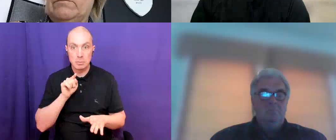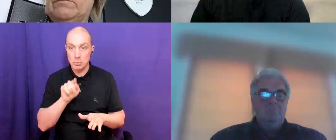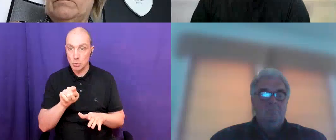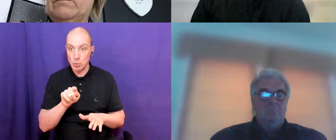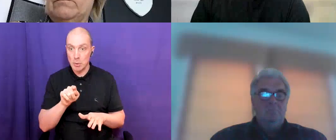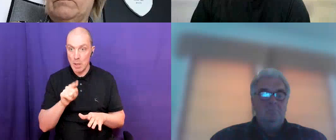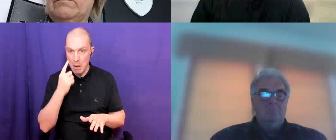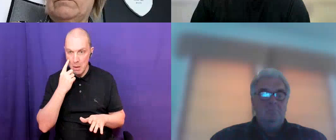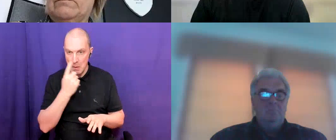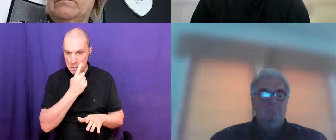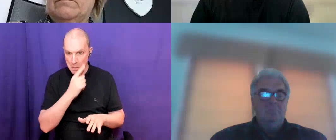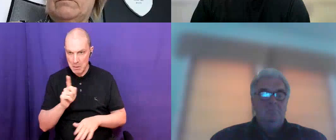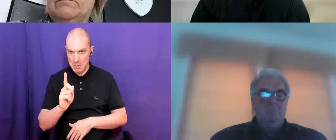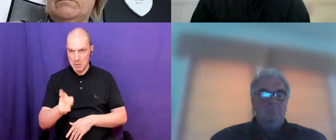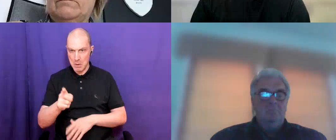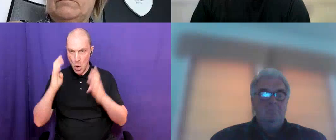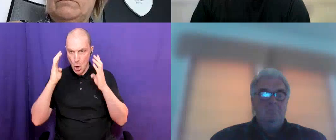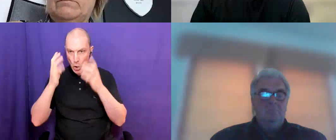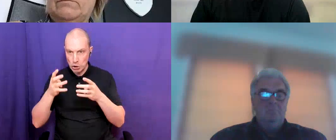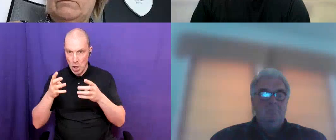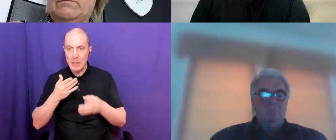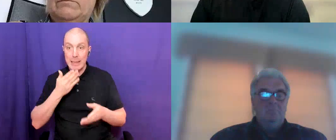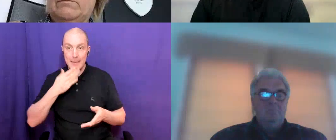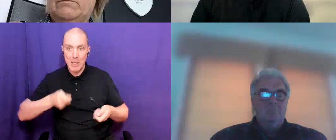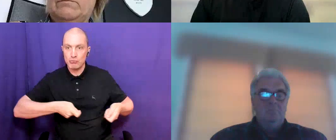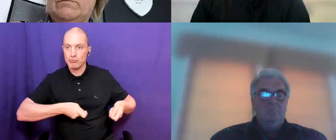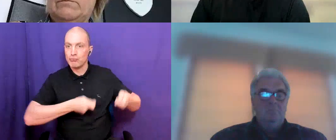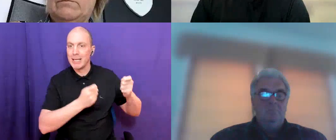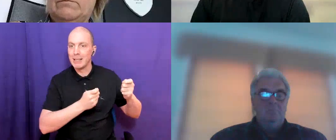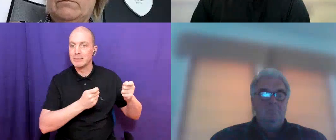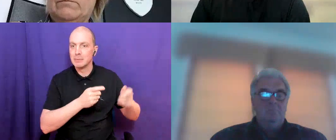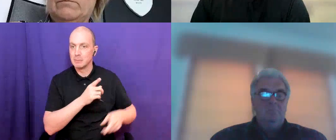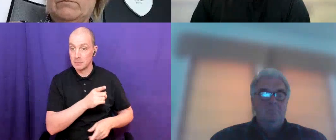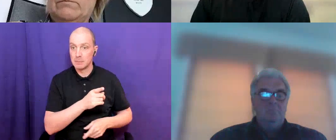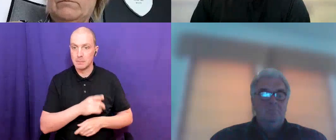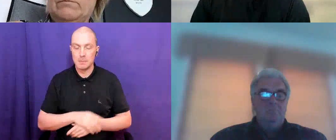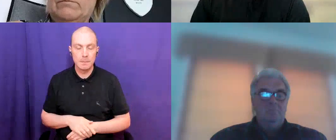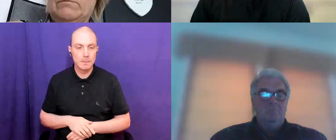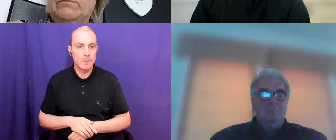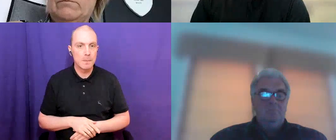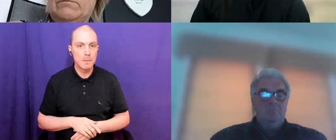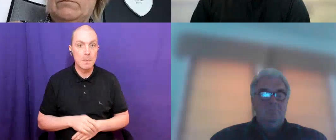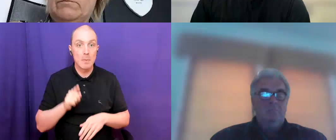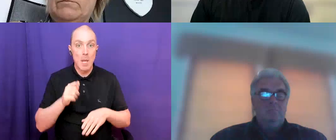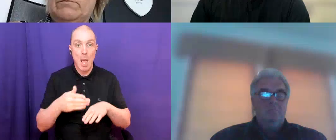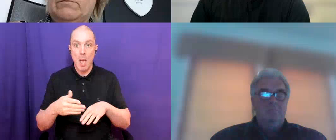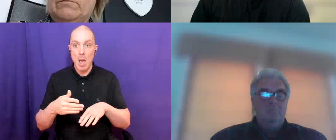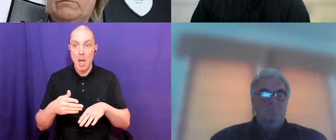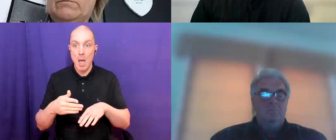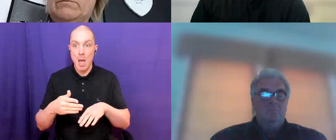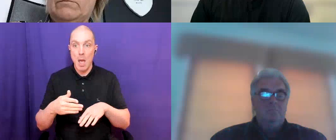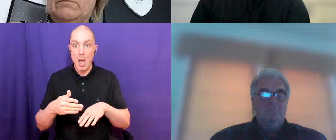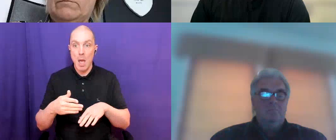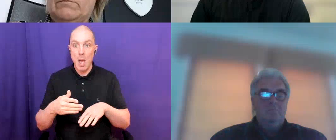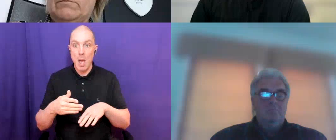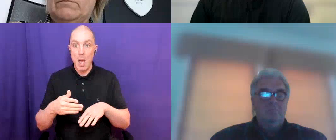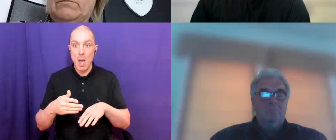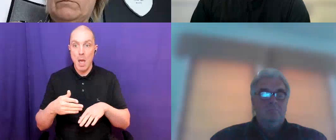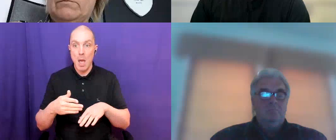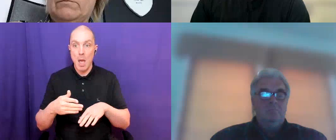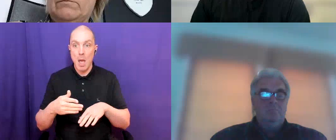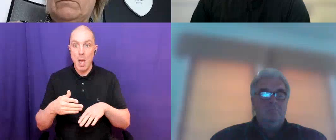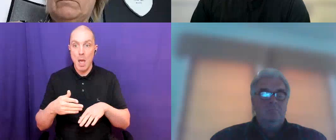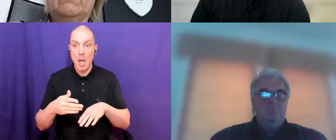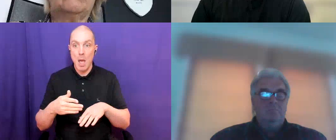any issues or concerns around security that you may have. Before every election, we give details of procedures which